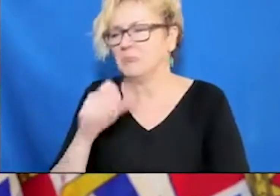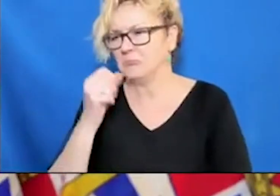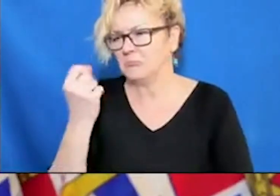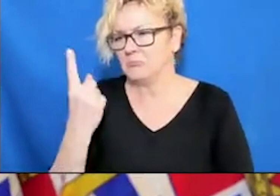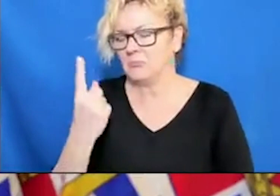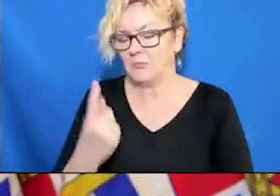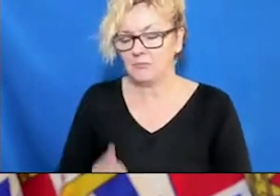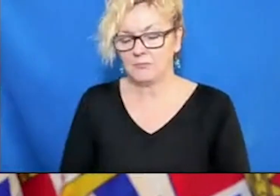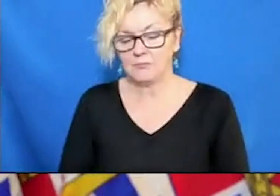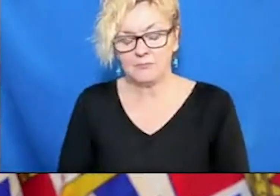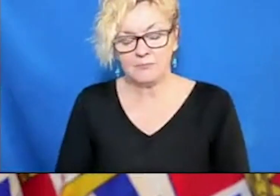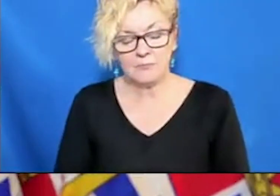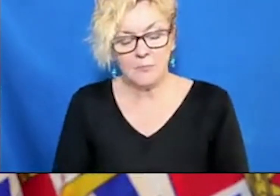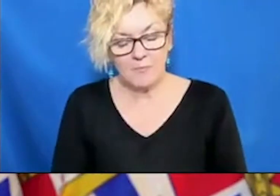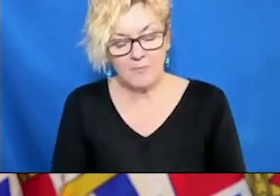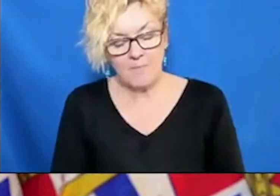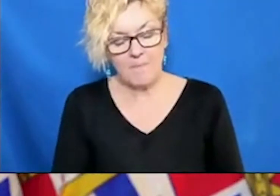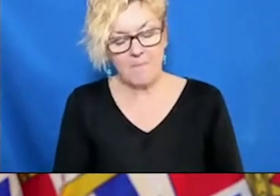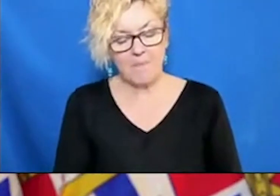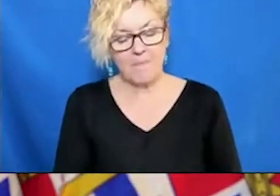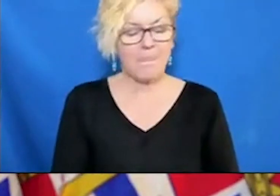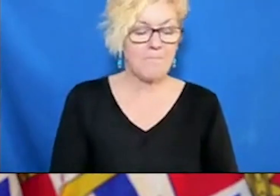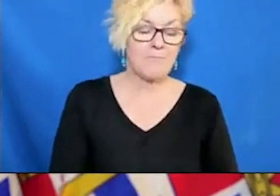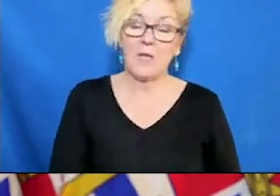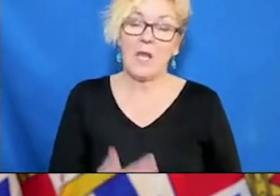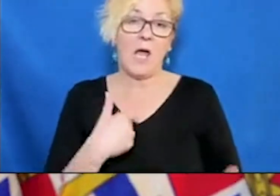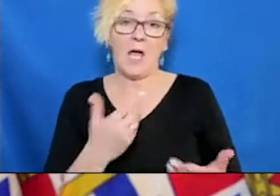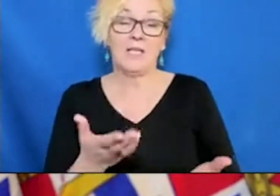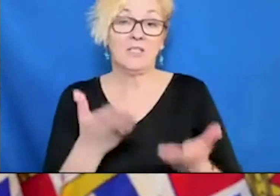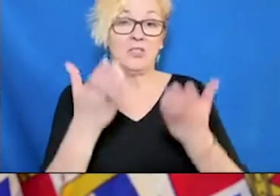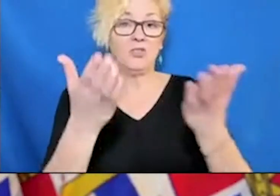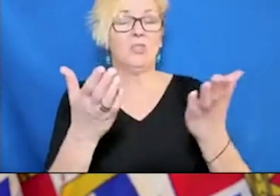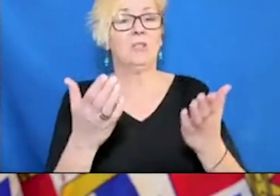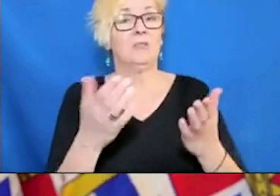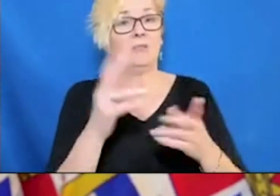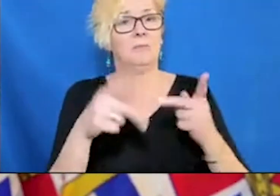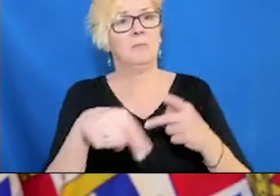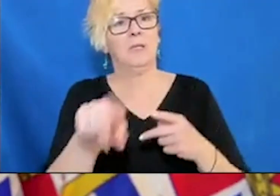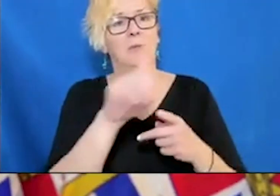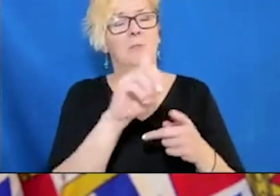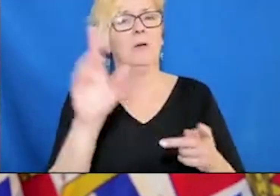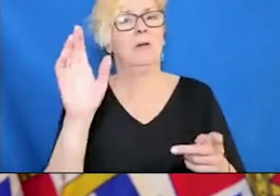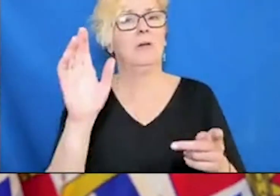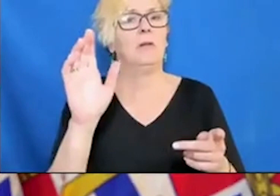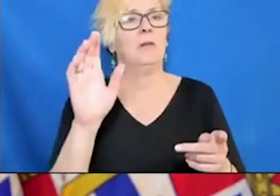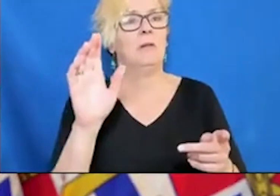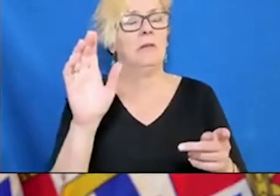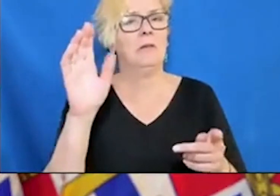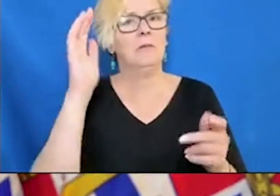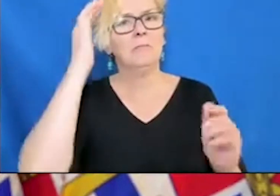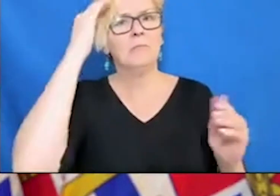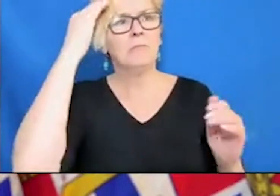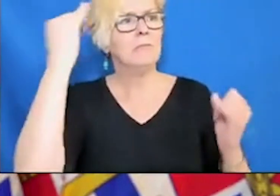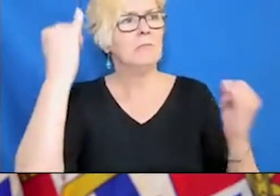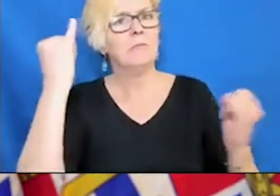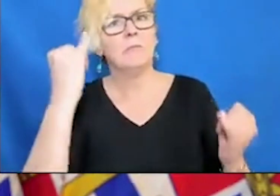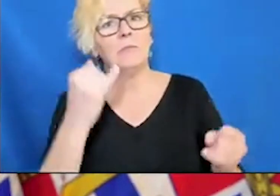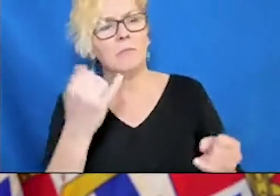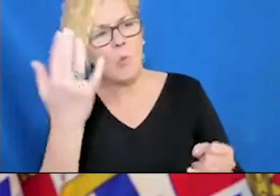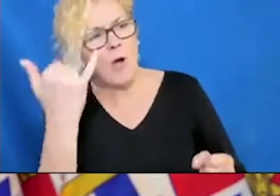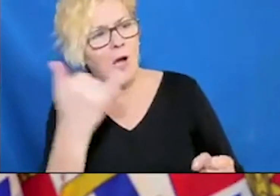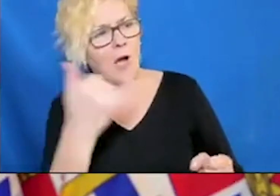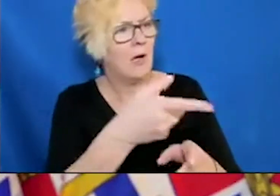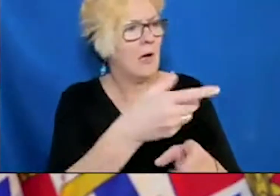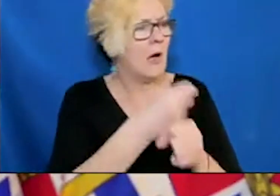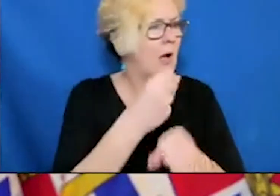saying all along. You don't always know another person's story. There are other reasons why people may have got appointments. We have